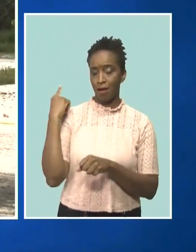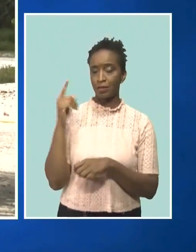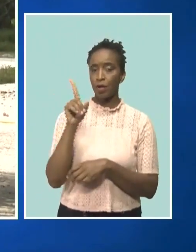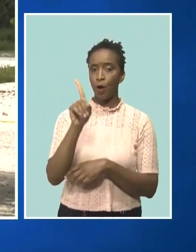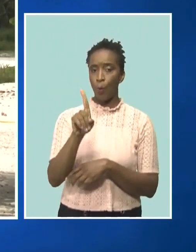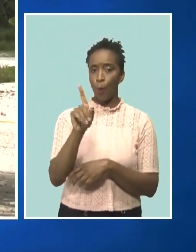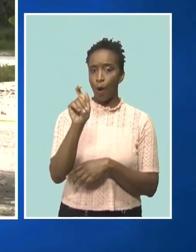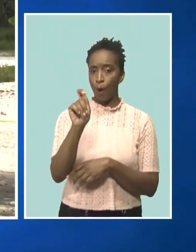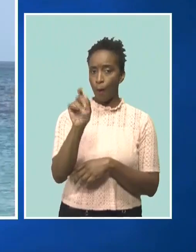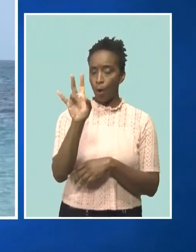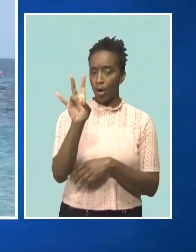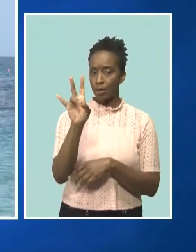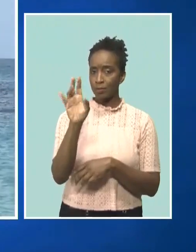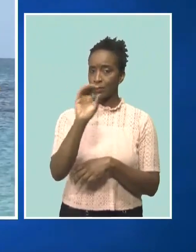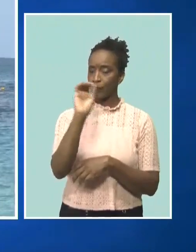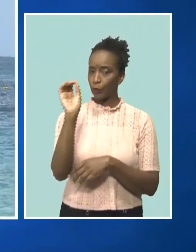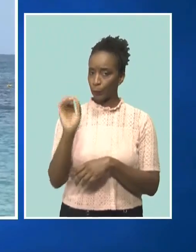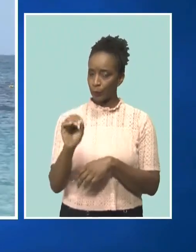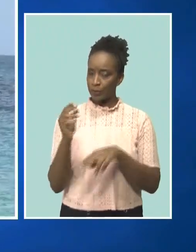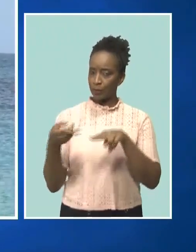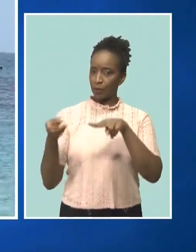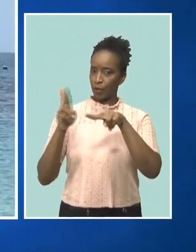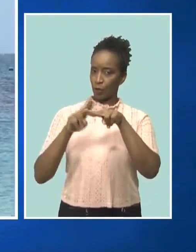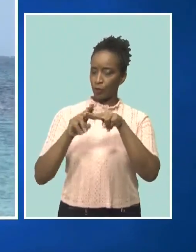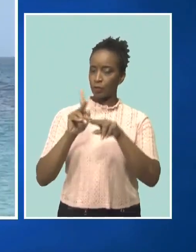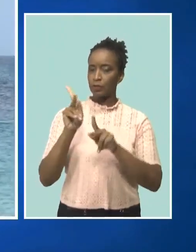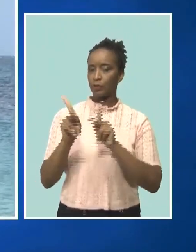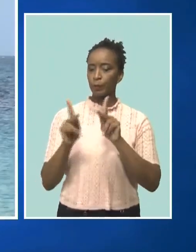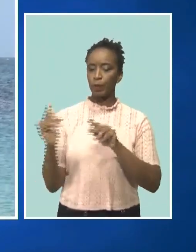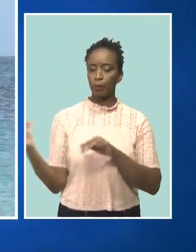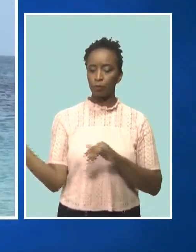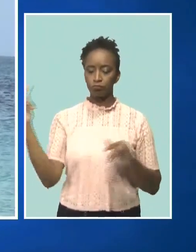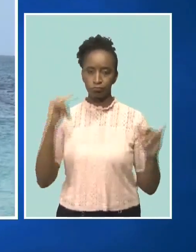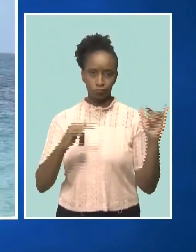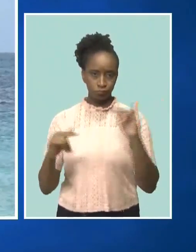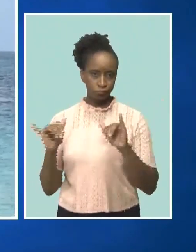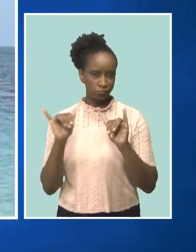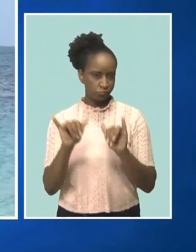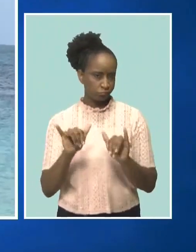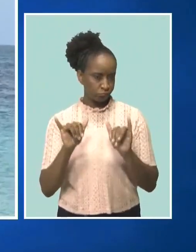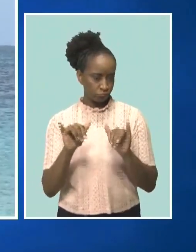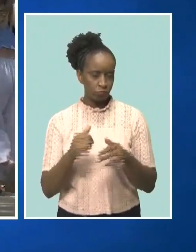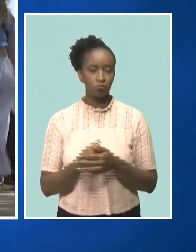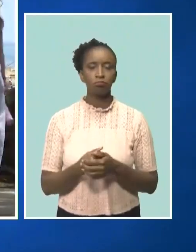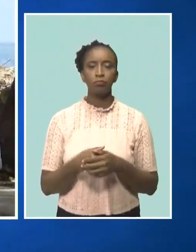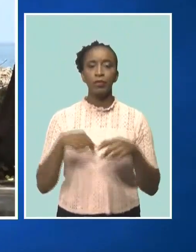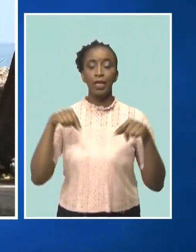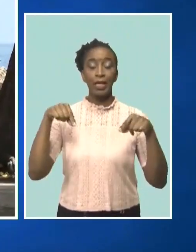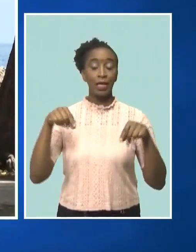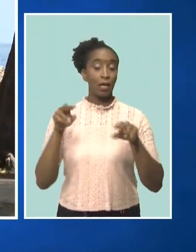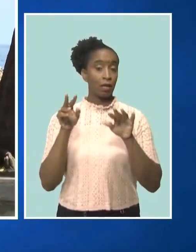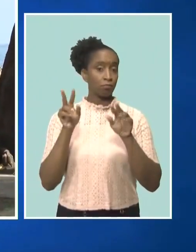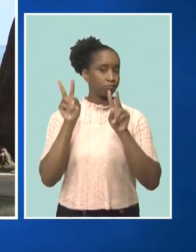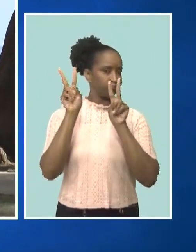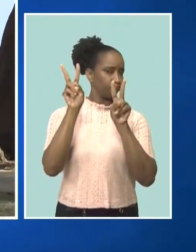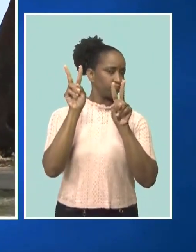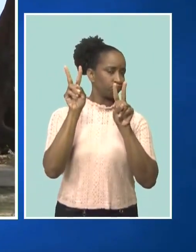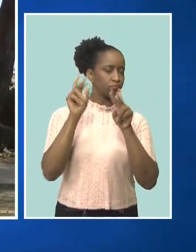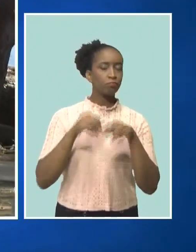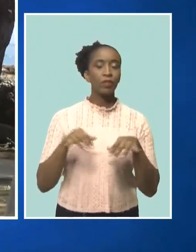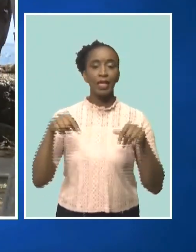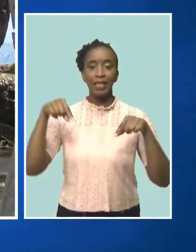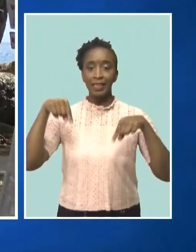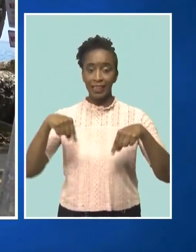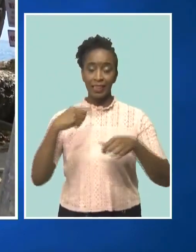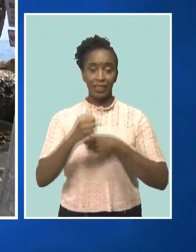1.7% increase in stayover visitors. Mr. Griffith expects this year's figures to be even higher. He says as